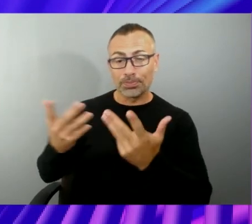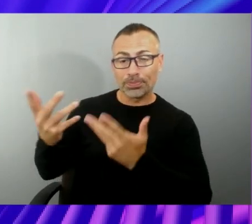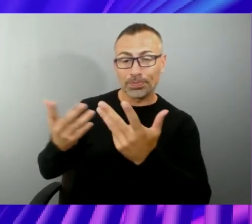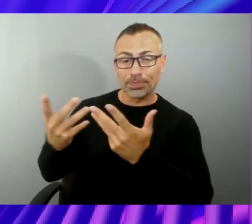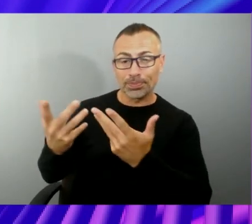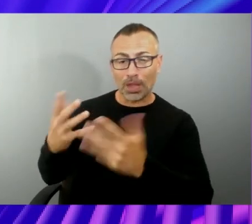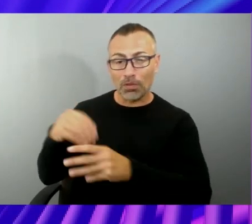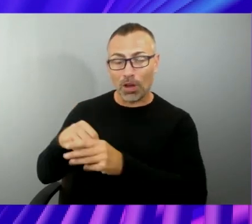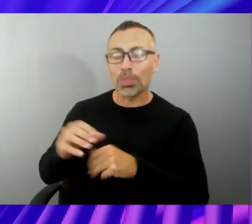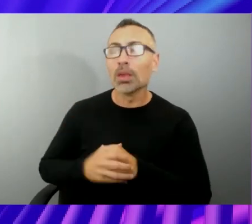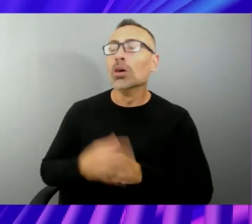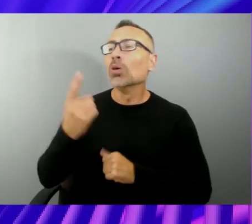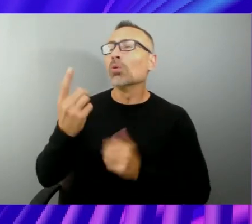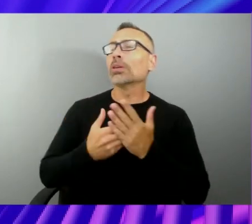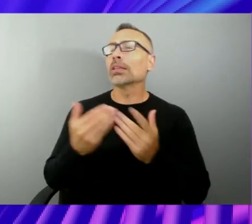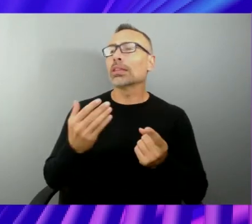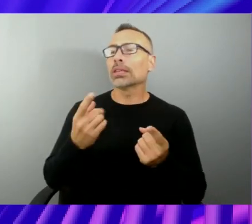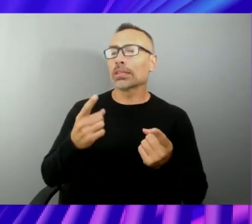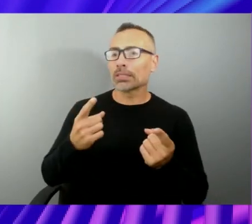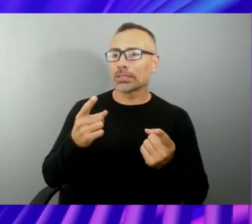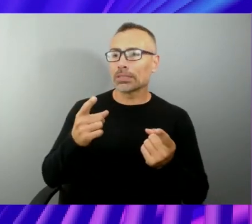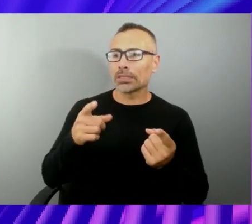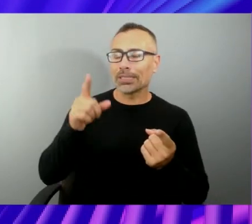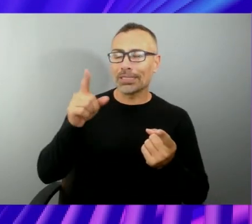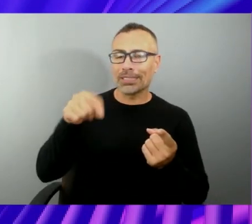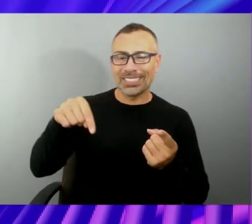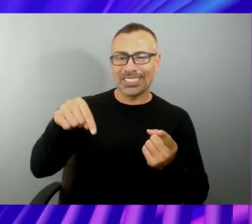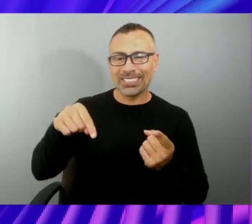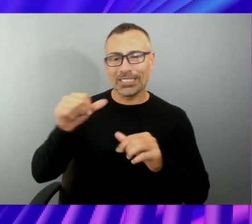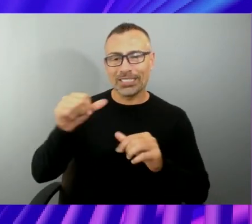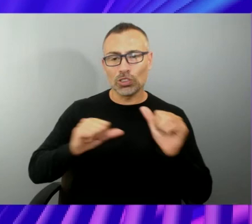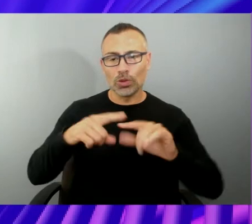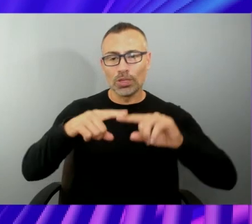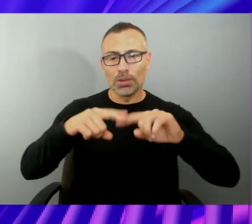the attack that you just showed depends on is the